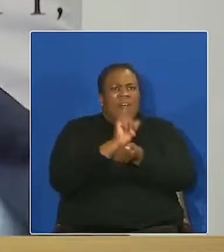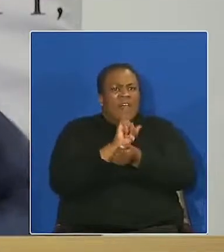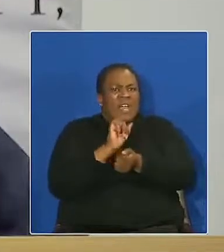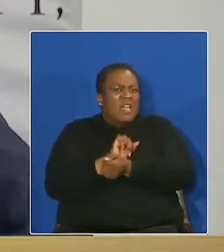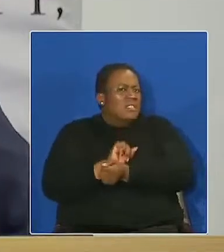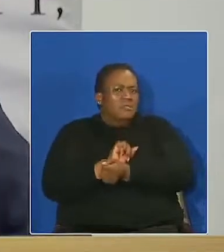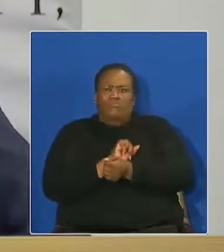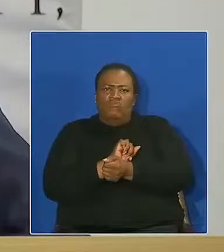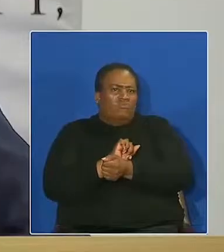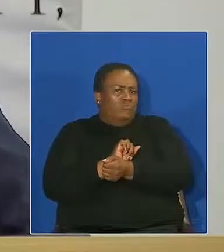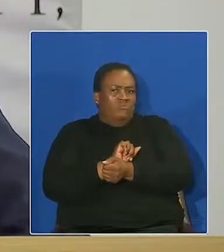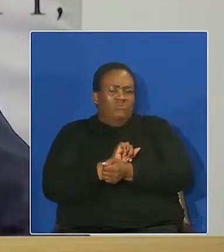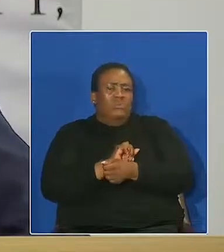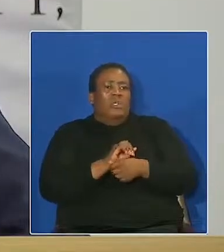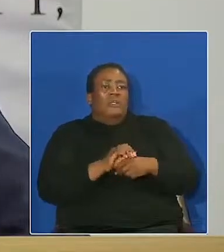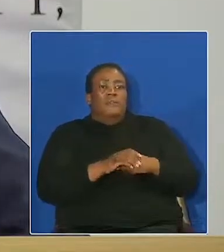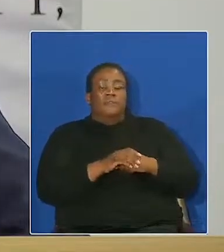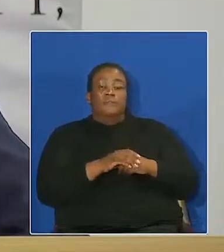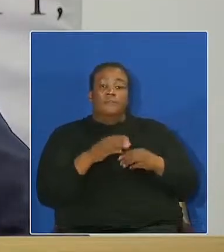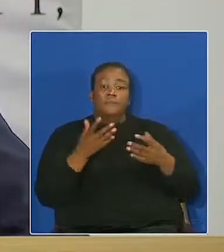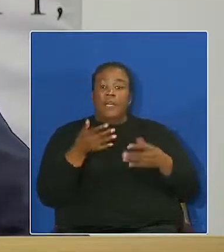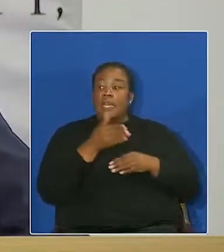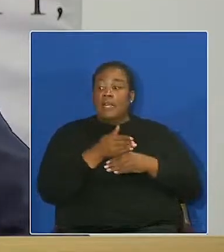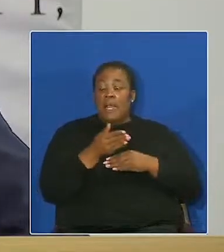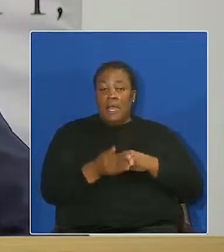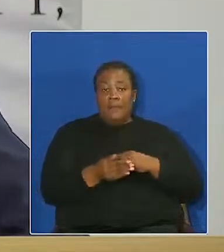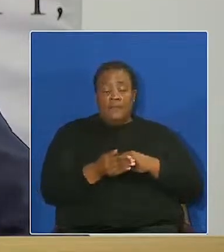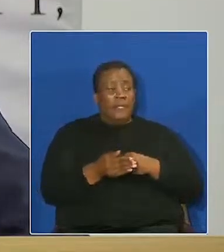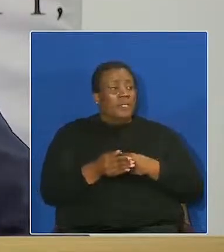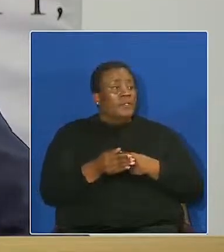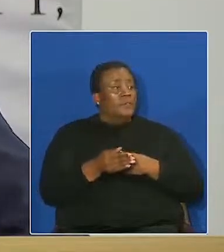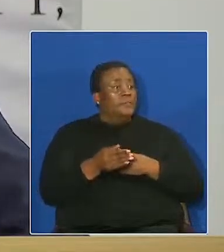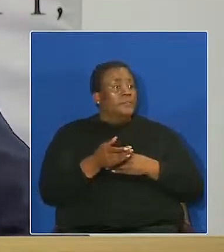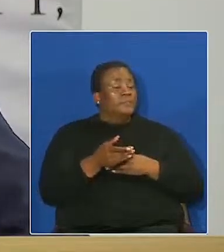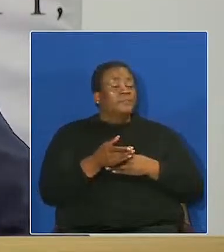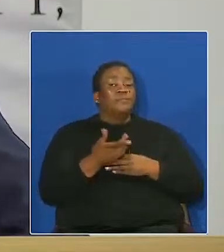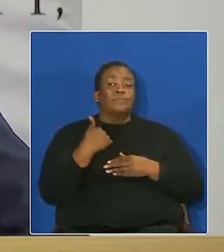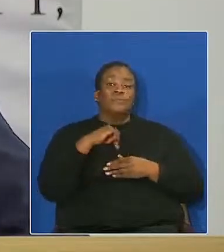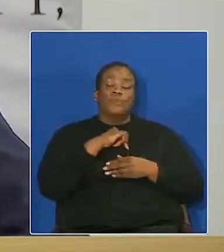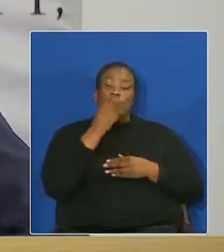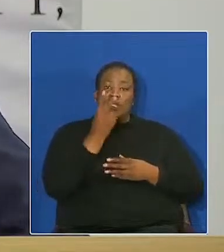arrests. Then after that, we see the call